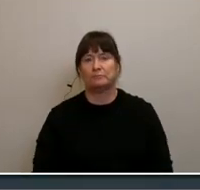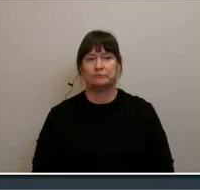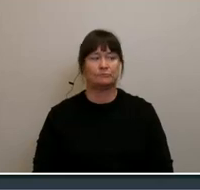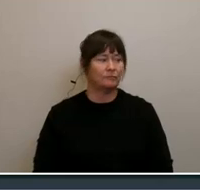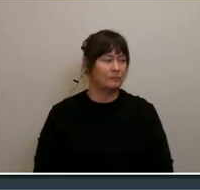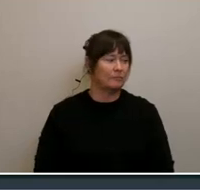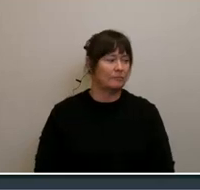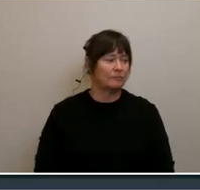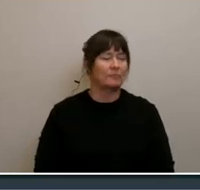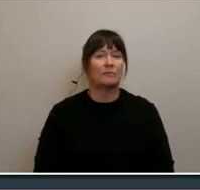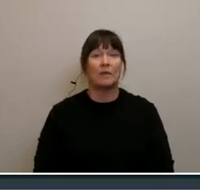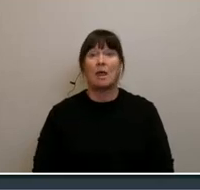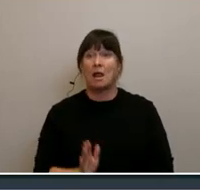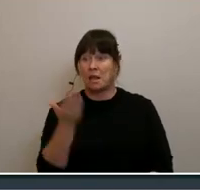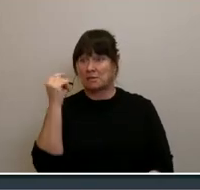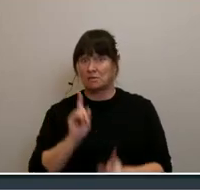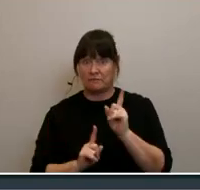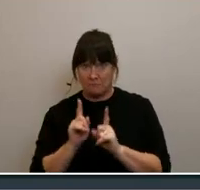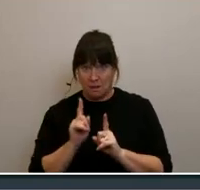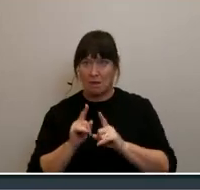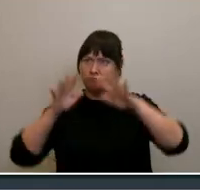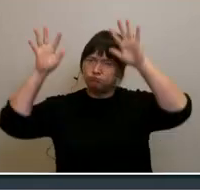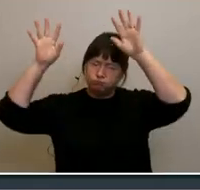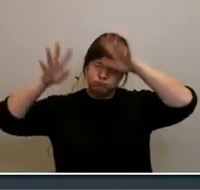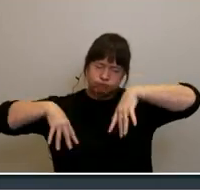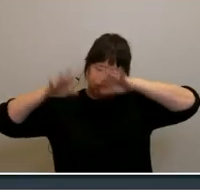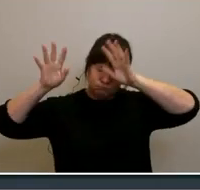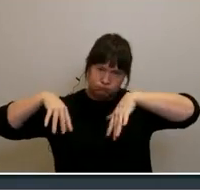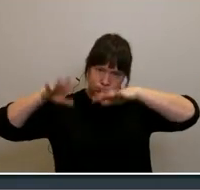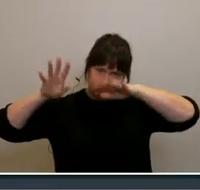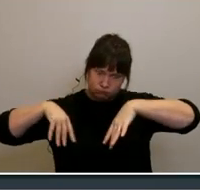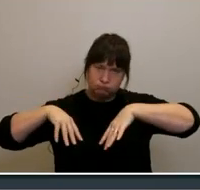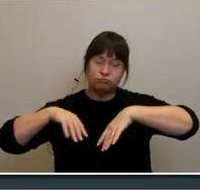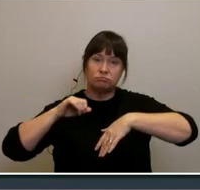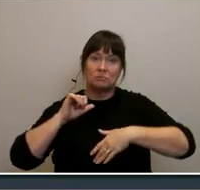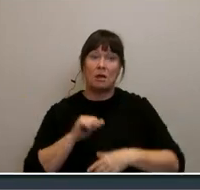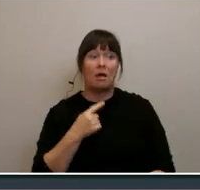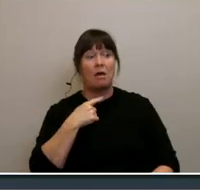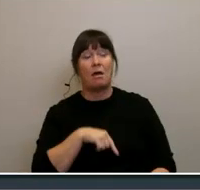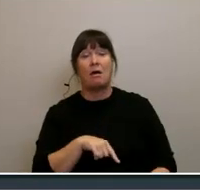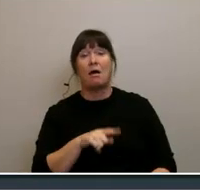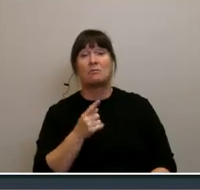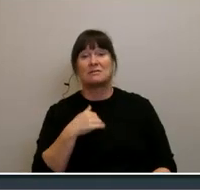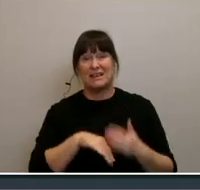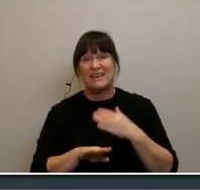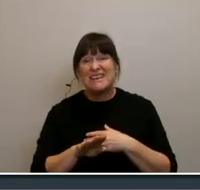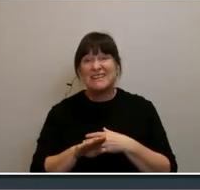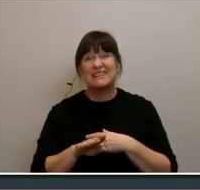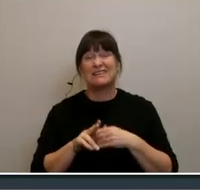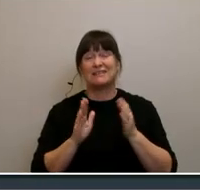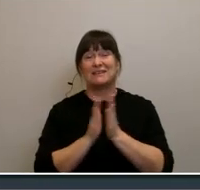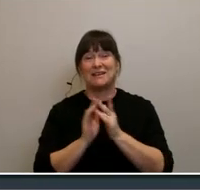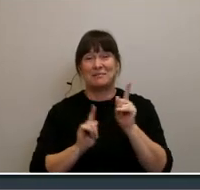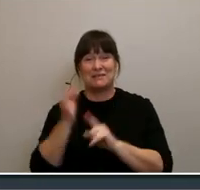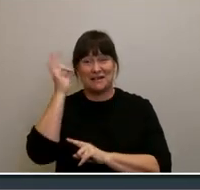As we all know, in November we had a downpour. It just so happened that I was sitting in the Napier City Council at the time when